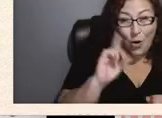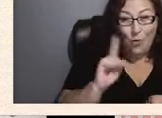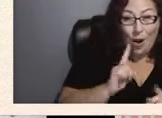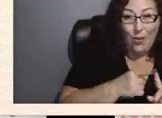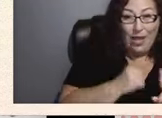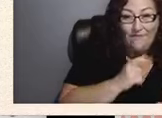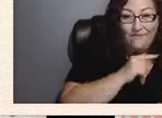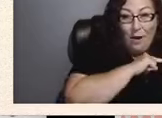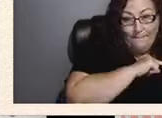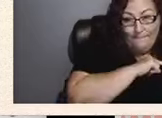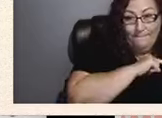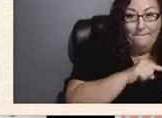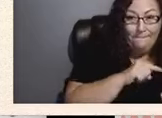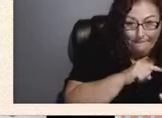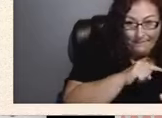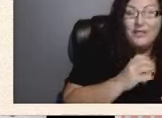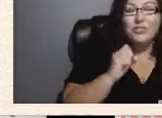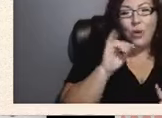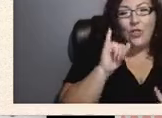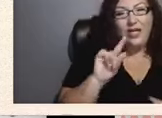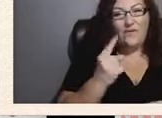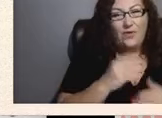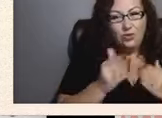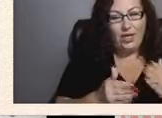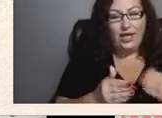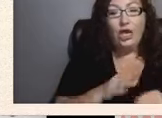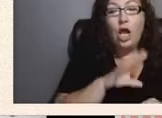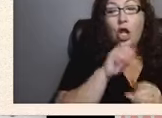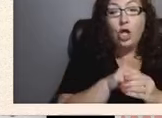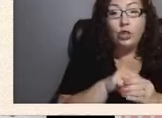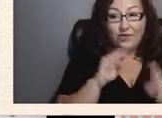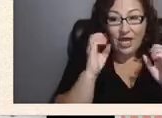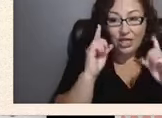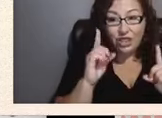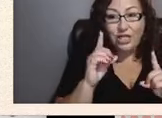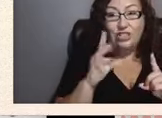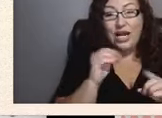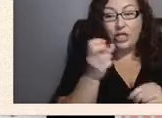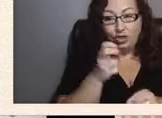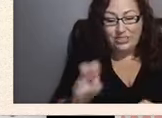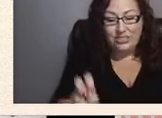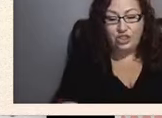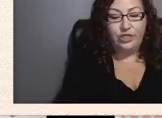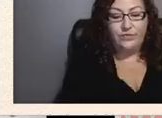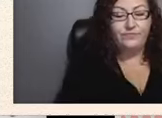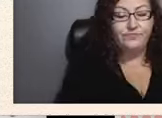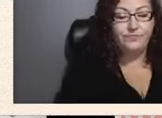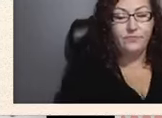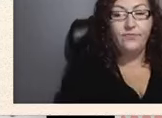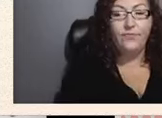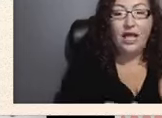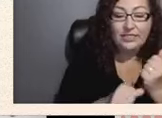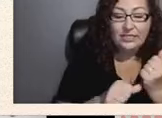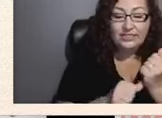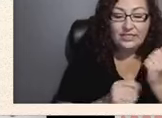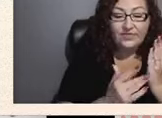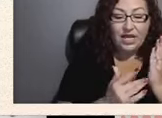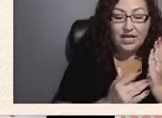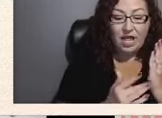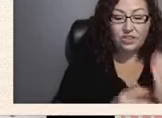So that's our first weekend. Inclusive education and transition. Assistive technology. You know, some